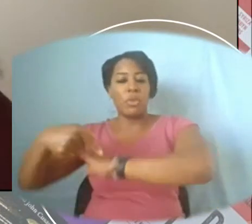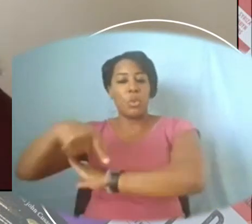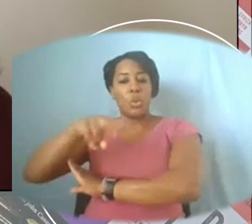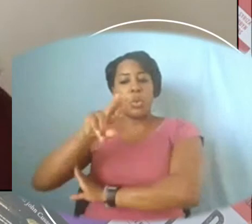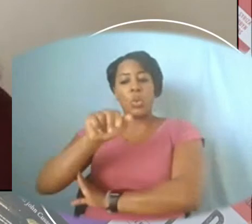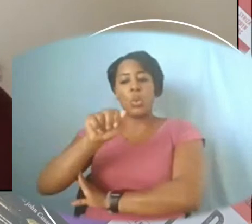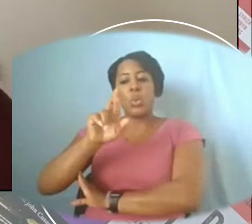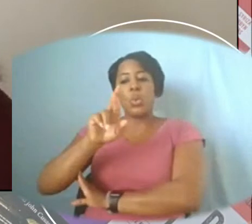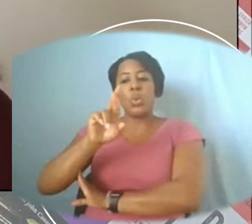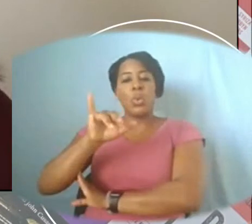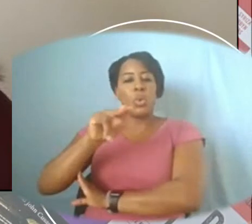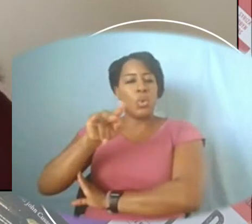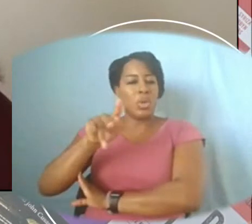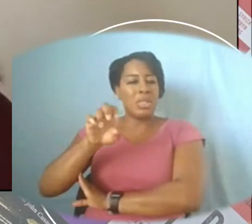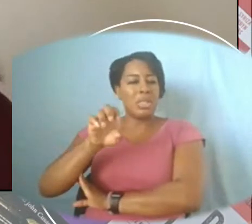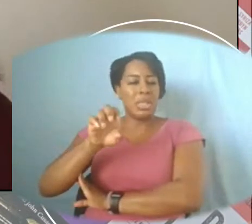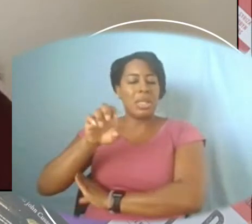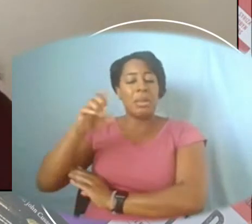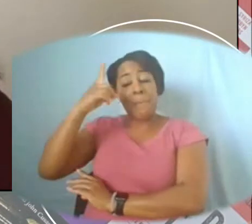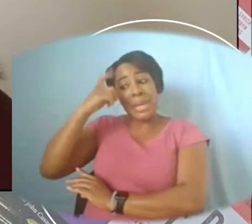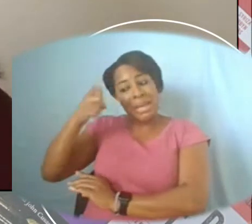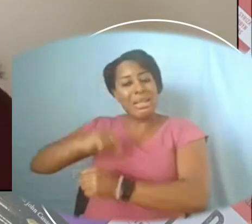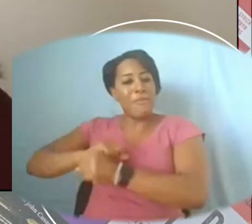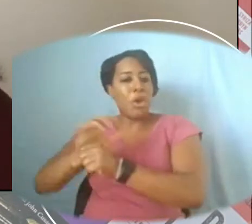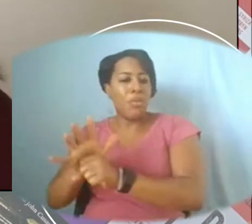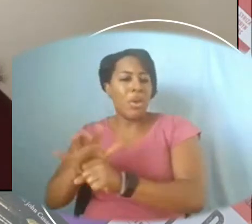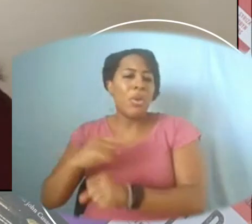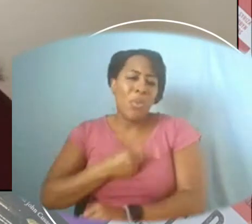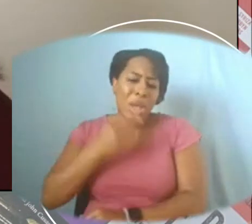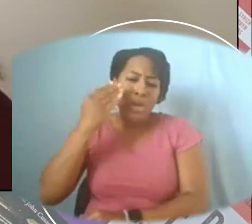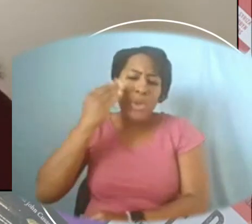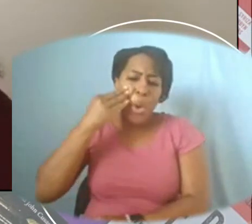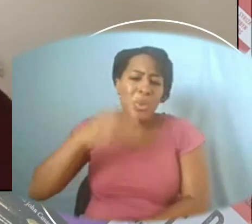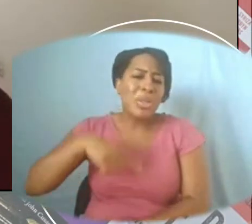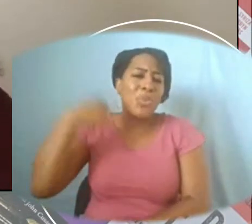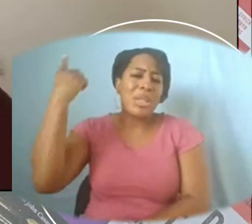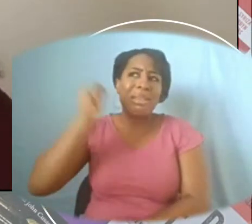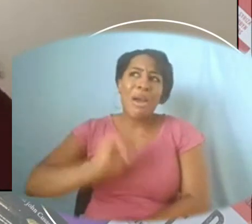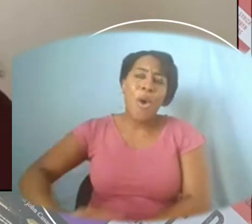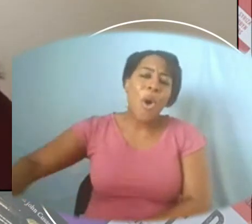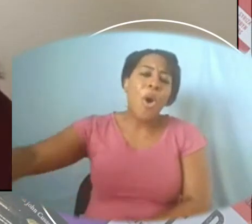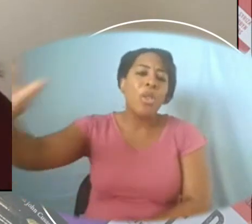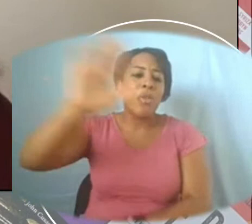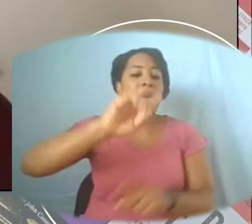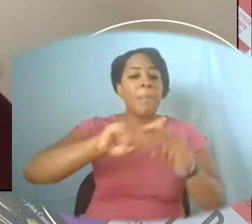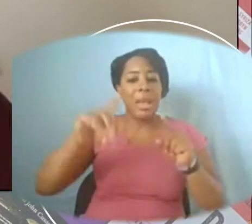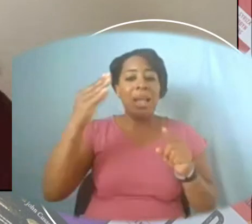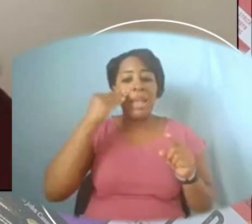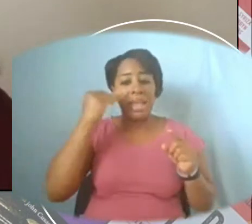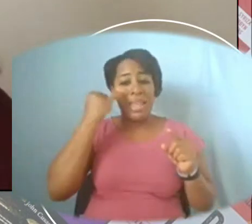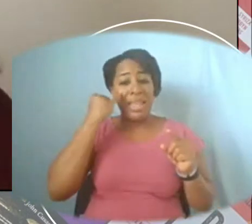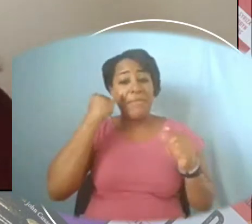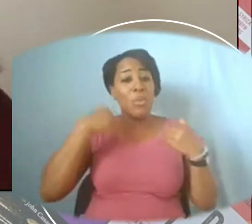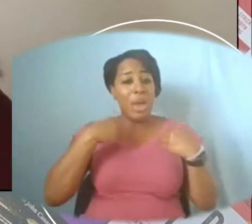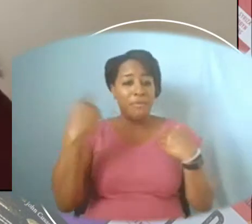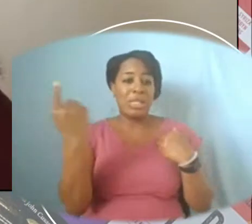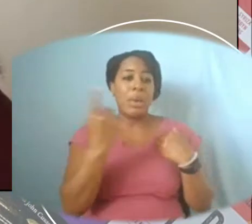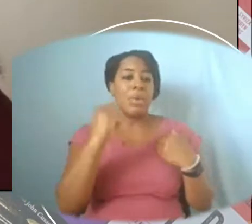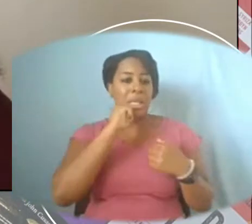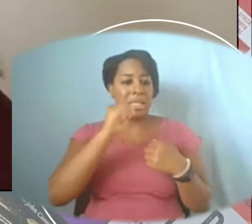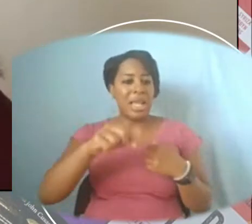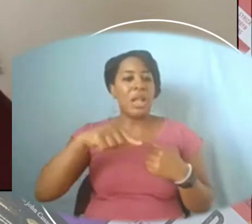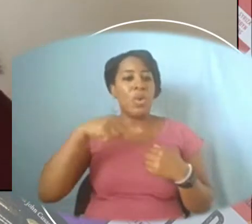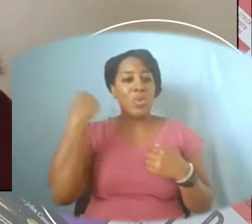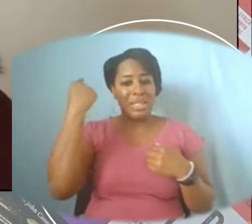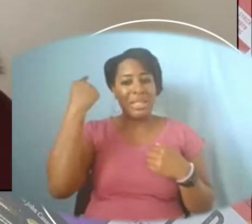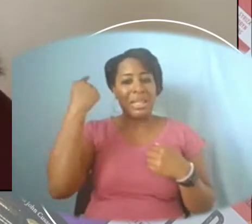unfortunately. And we know that that's going to be a risk everywhere. But if you have someone who is not a risk to society, who should